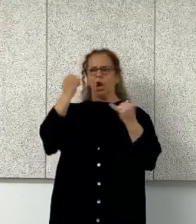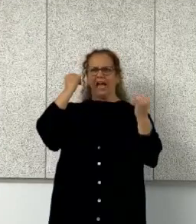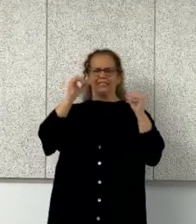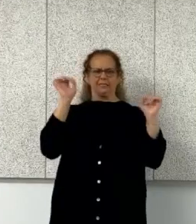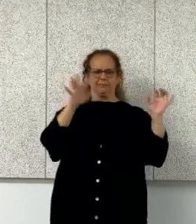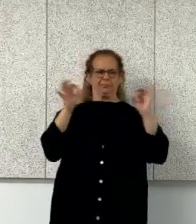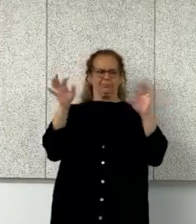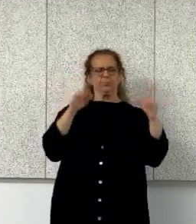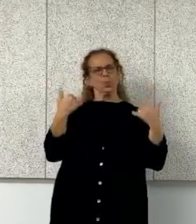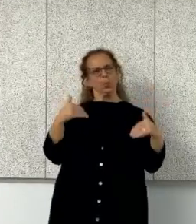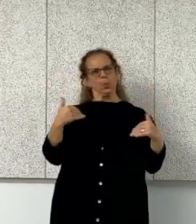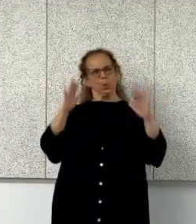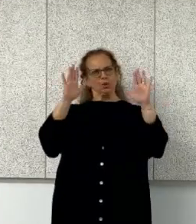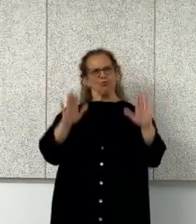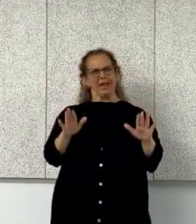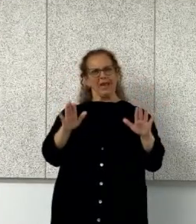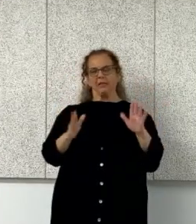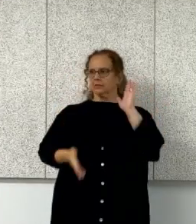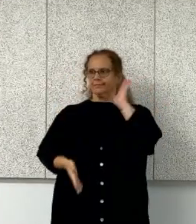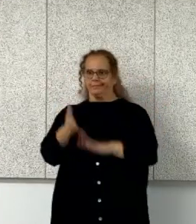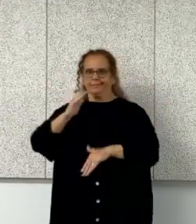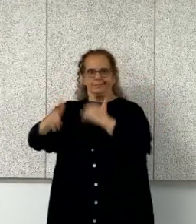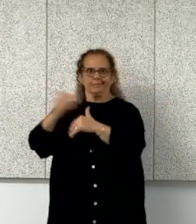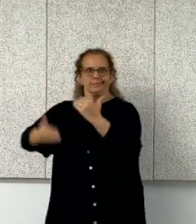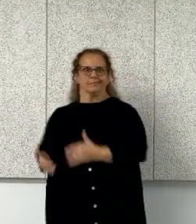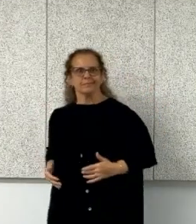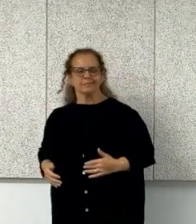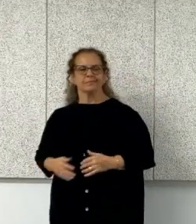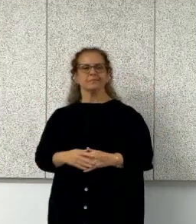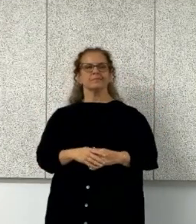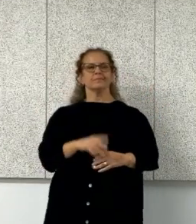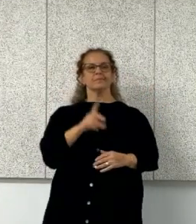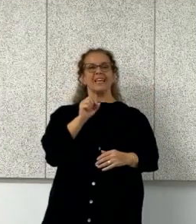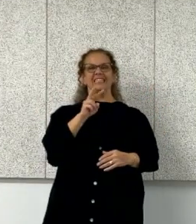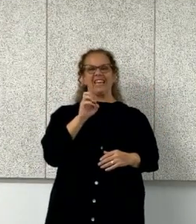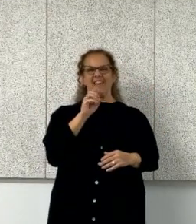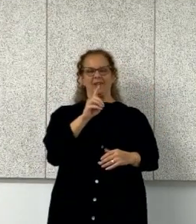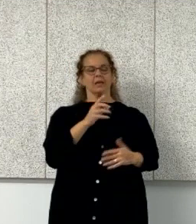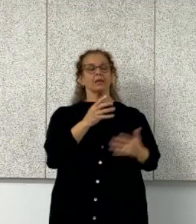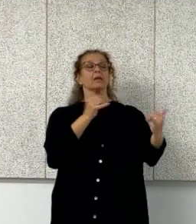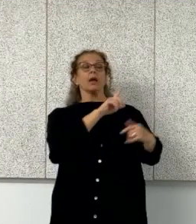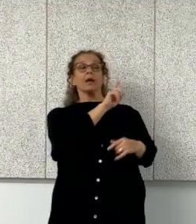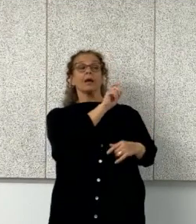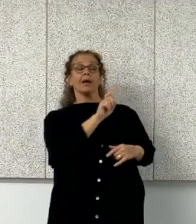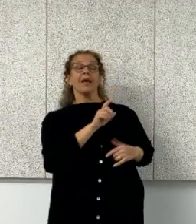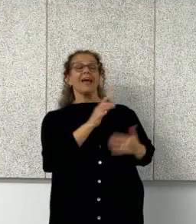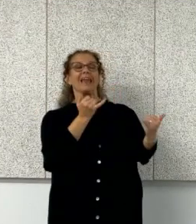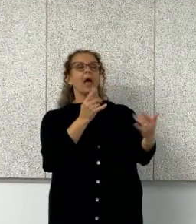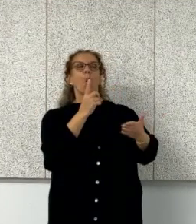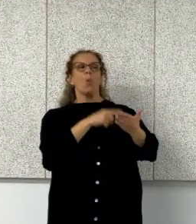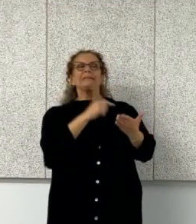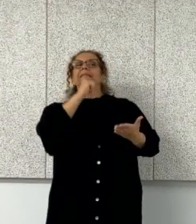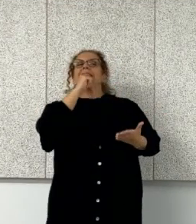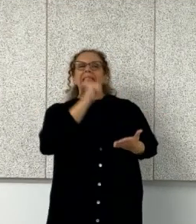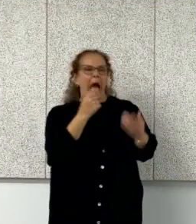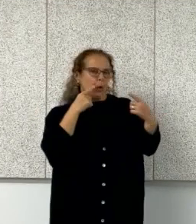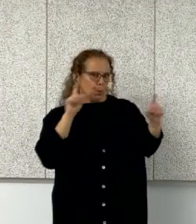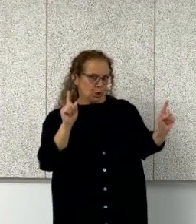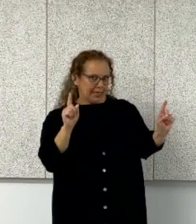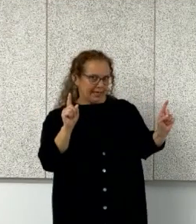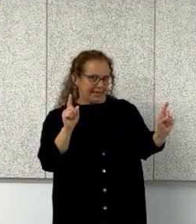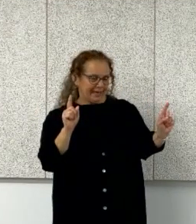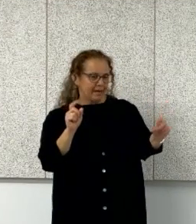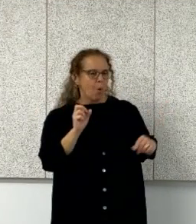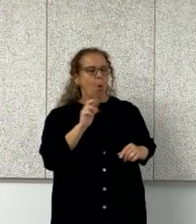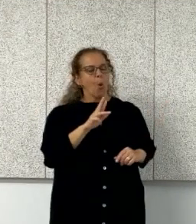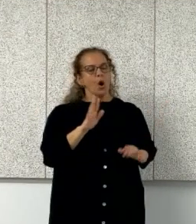like those are, take that and run with it, you know? And what, in the lightning round of what is not working, or maybe put